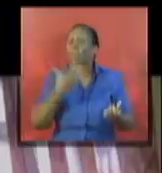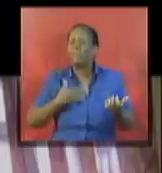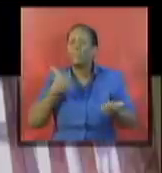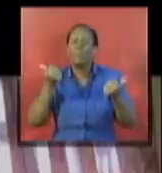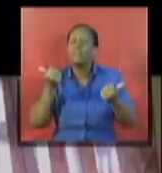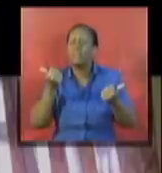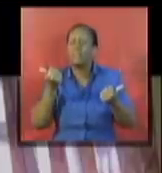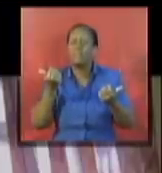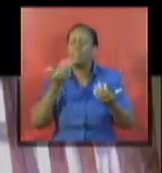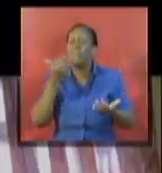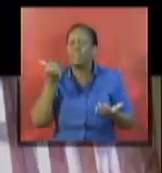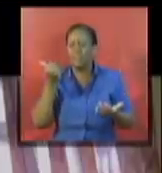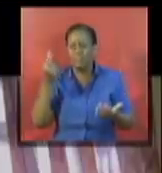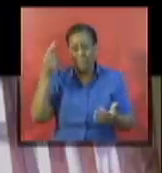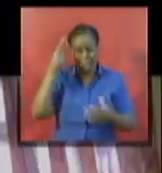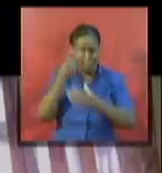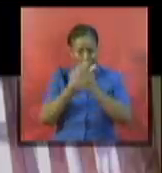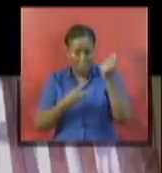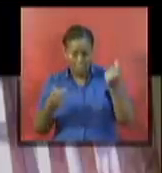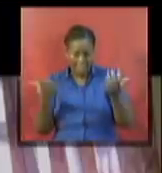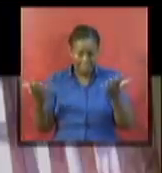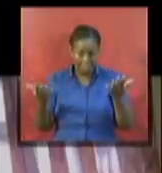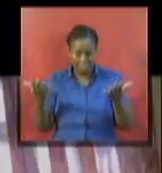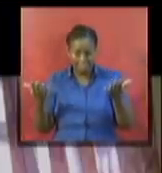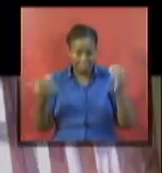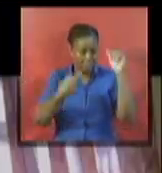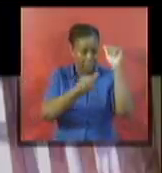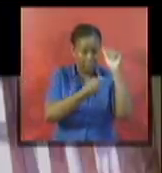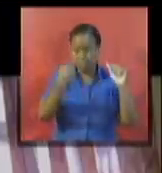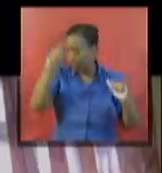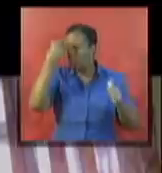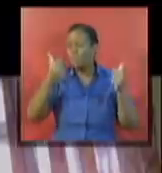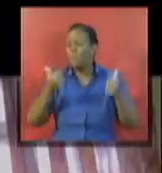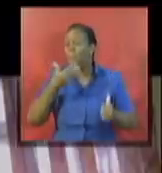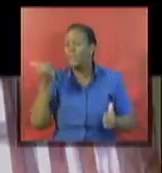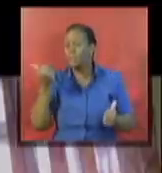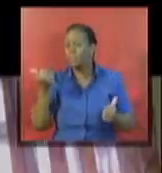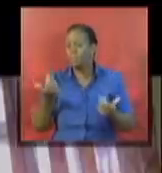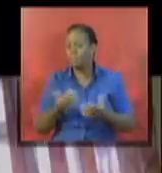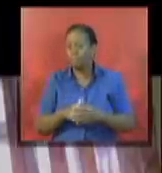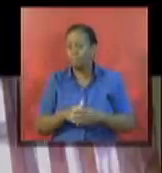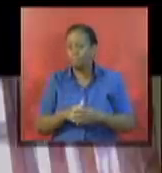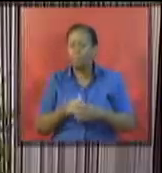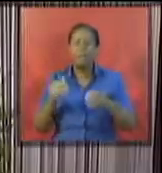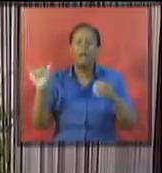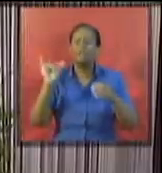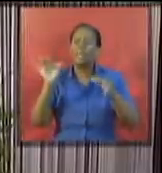and some guidance as to how persons should go about doing the thermal scanning. Thank you.